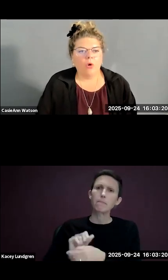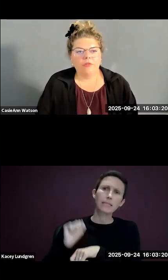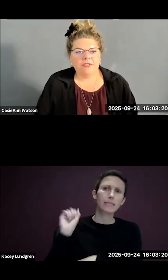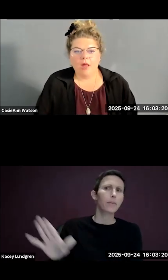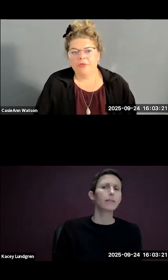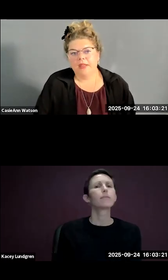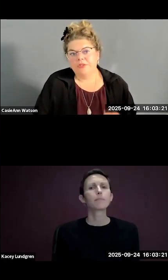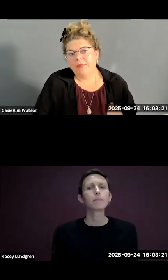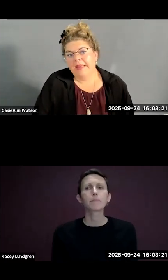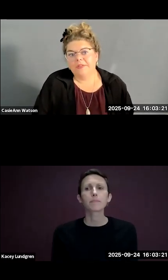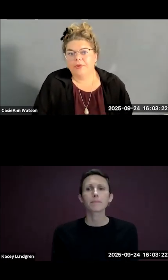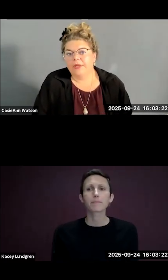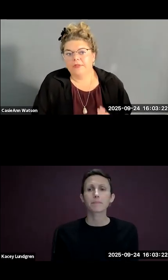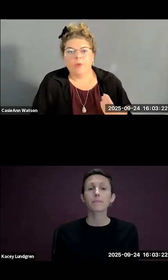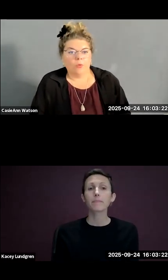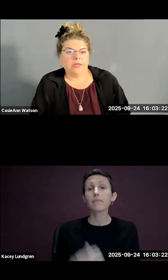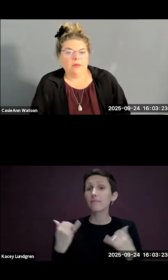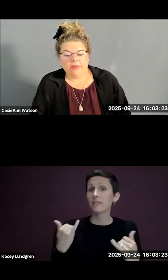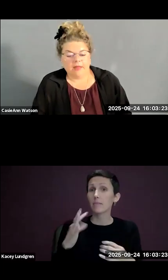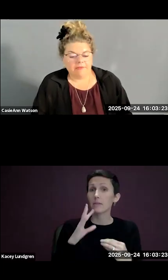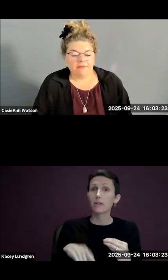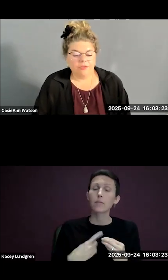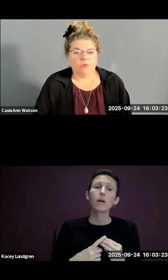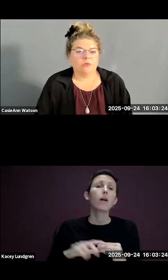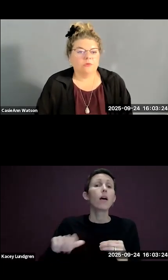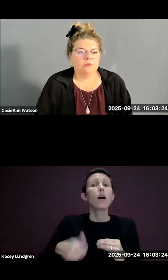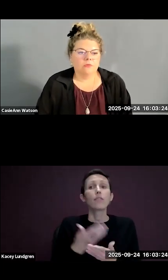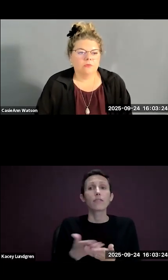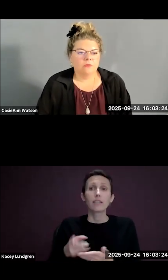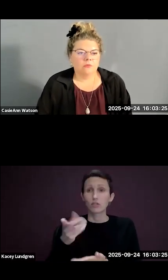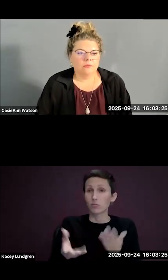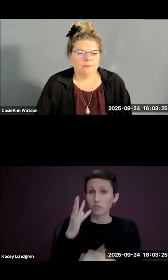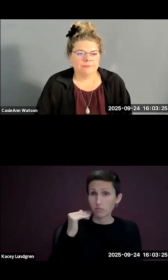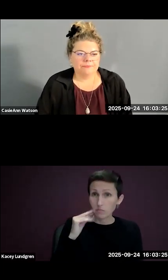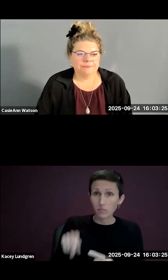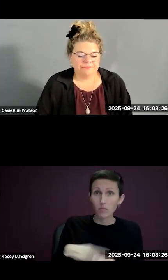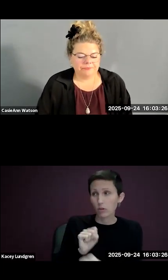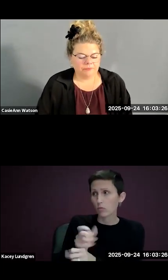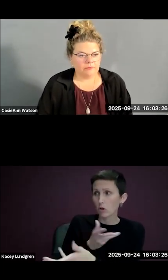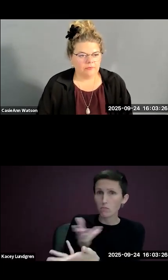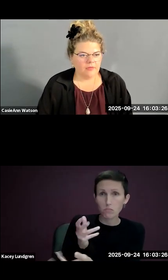So now we'll go over some other things you may experience while working with deaf individuals.